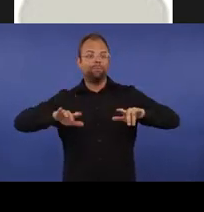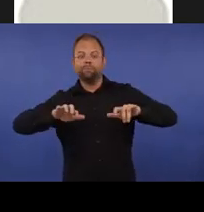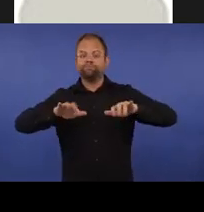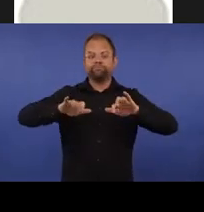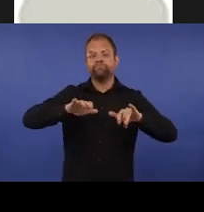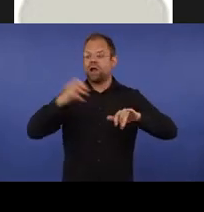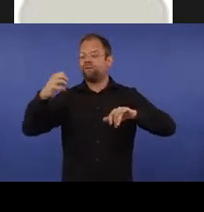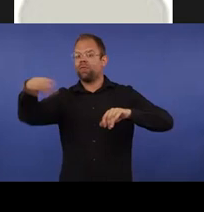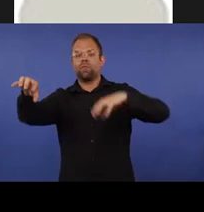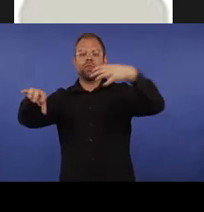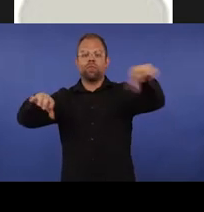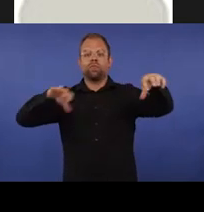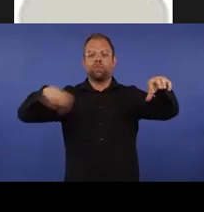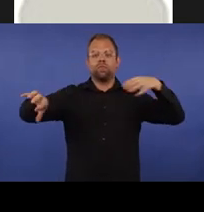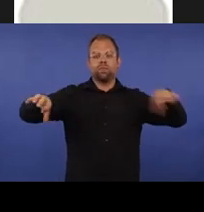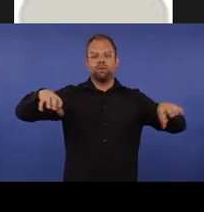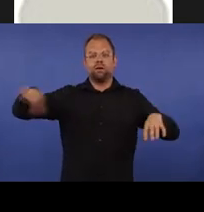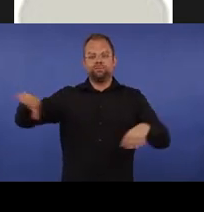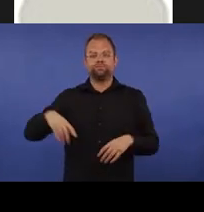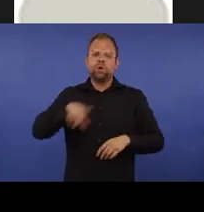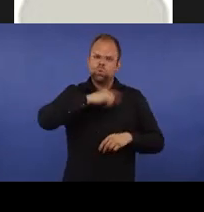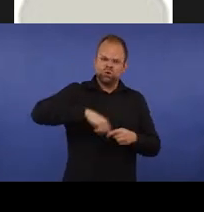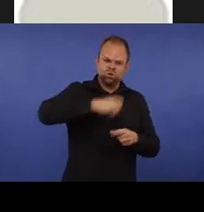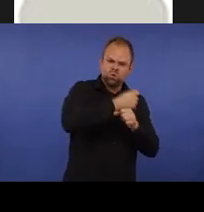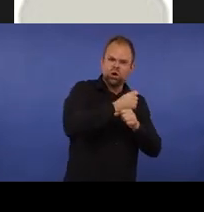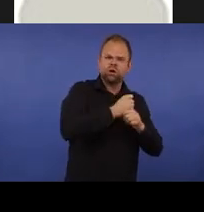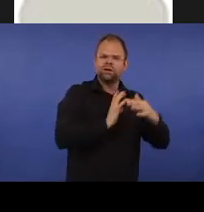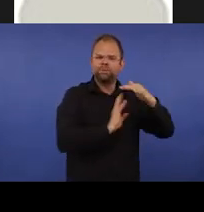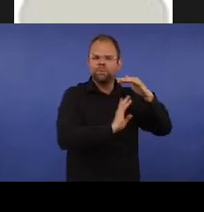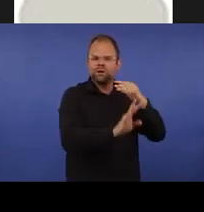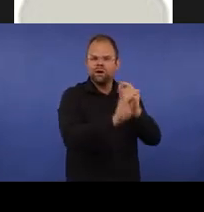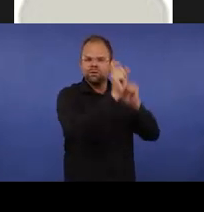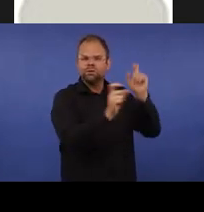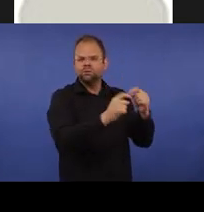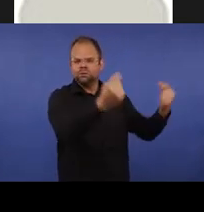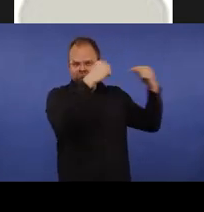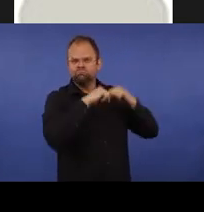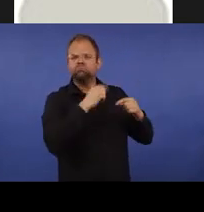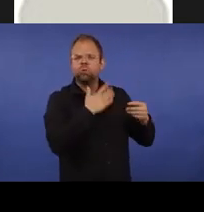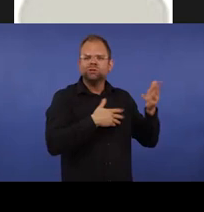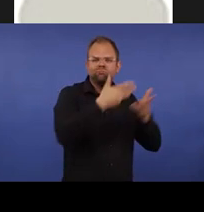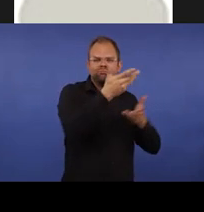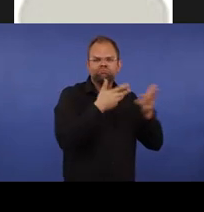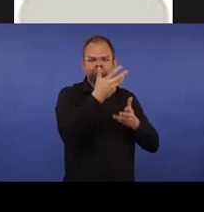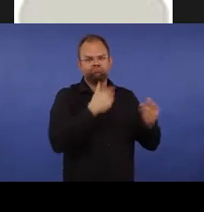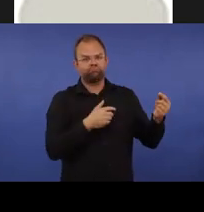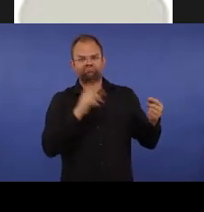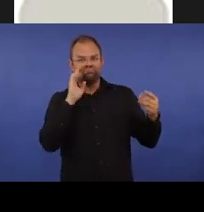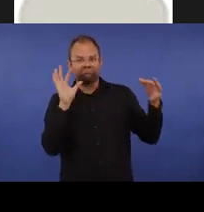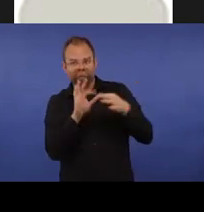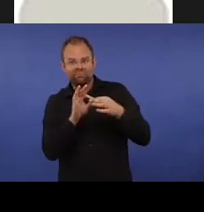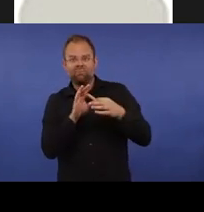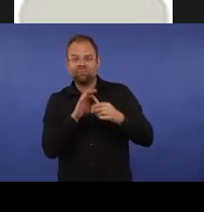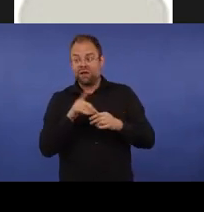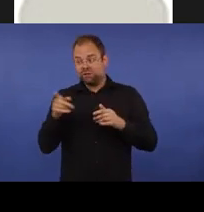mobilize more so than ever, because all of a sudden rights were going to be suspended. Access to this social service, access to